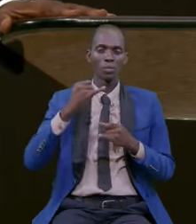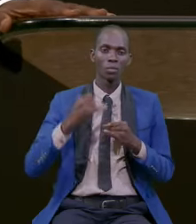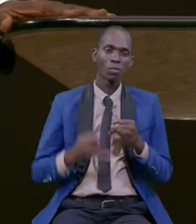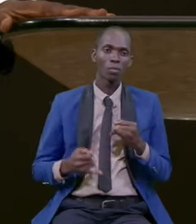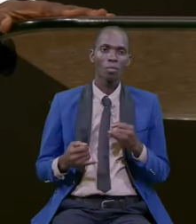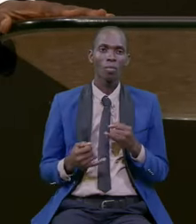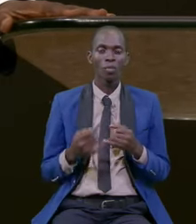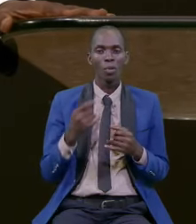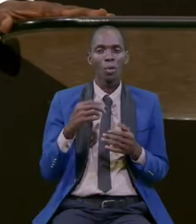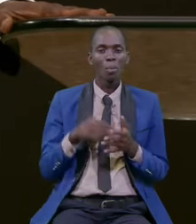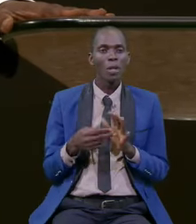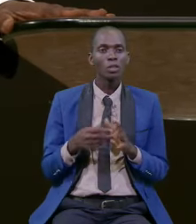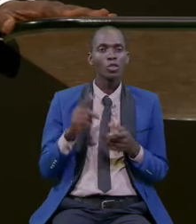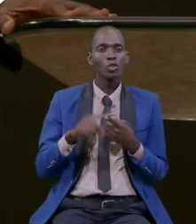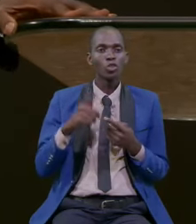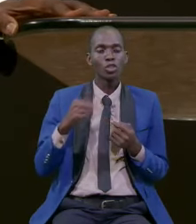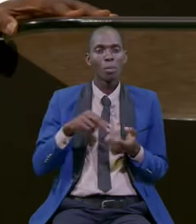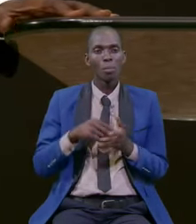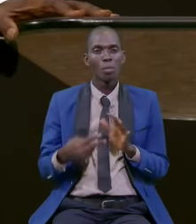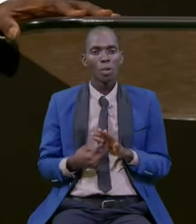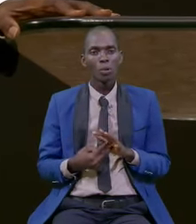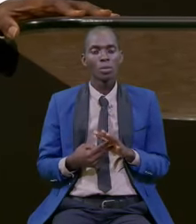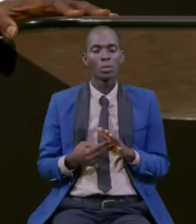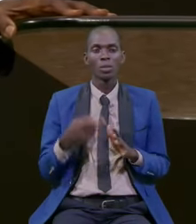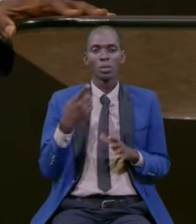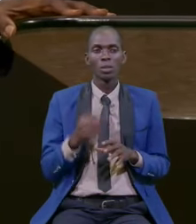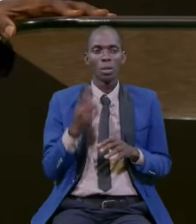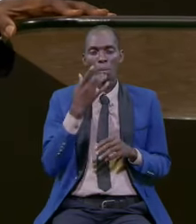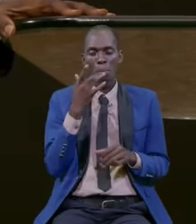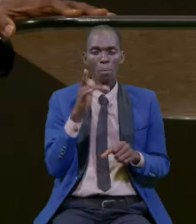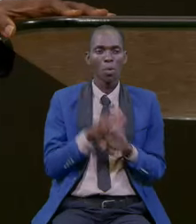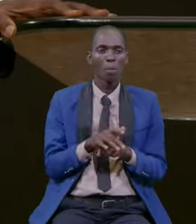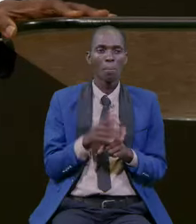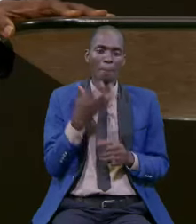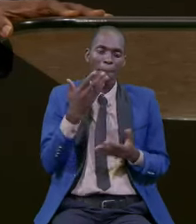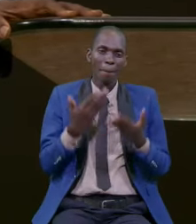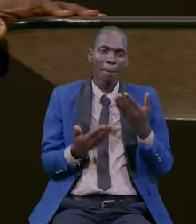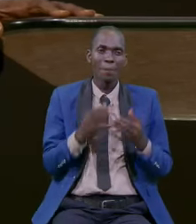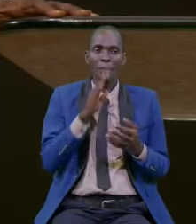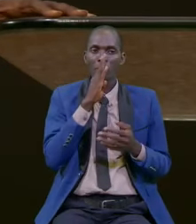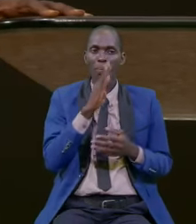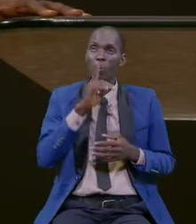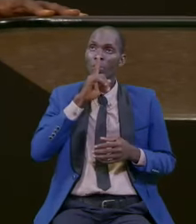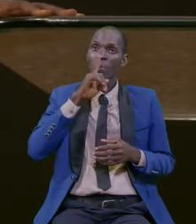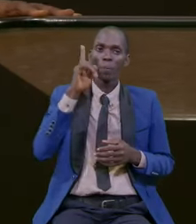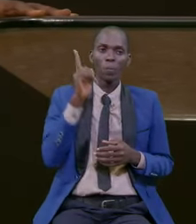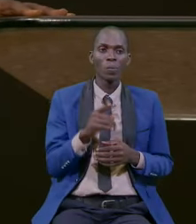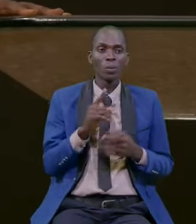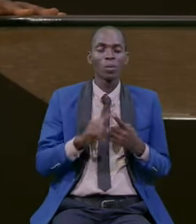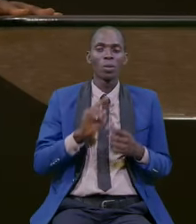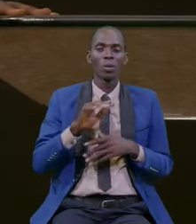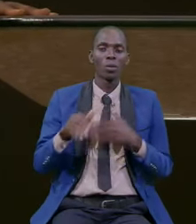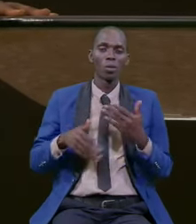the purpose, to the intent, the promise might be sure to all the